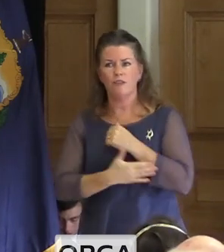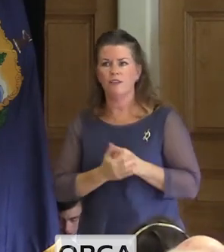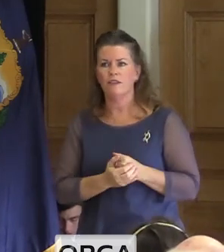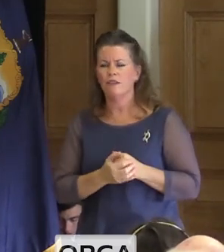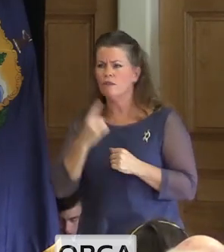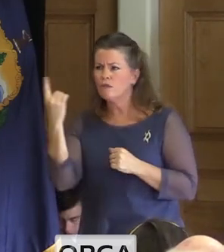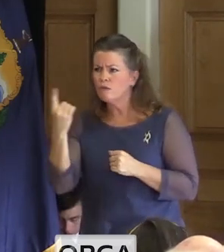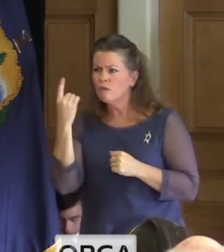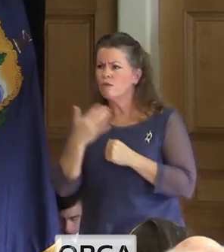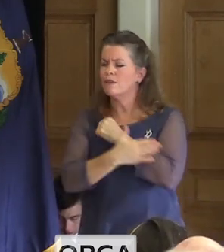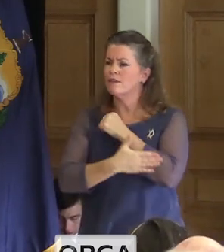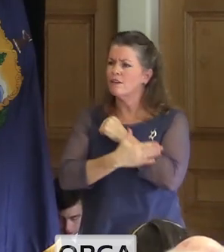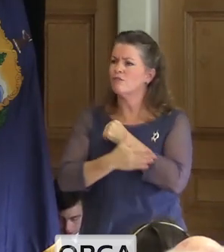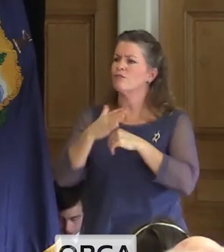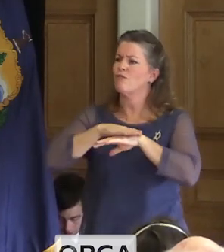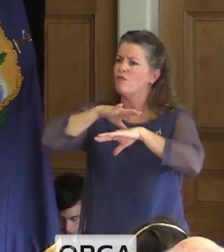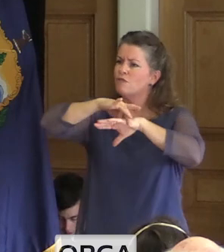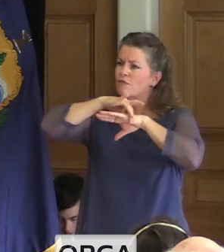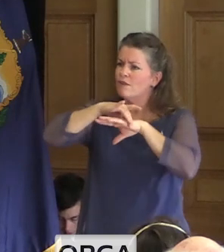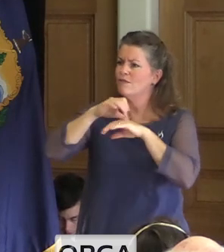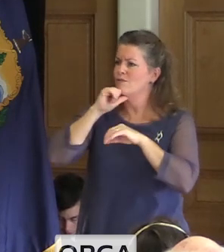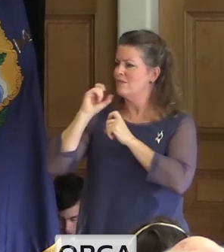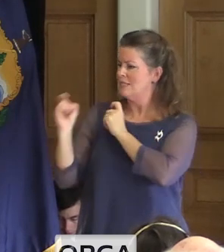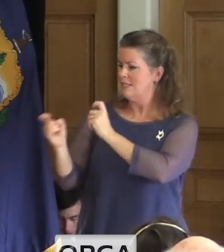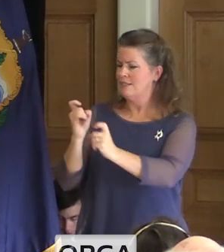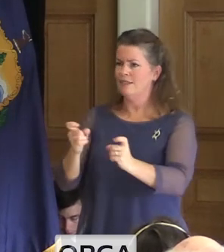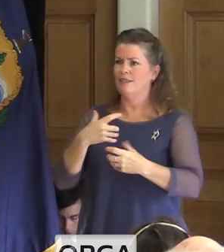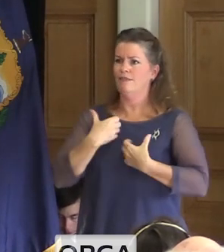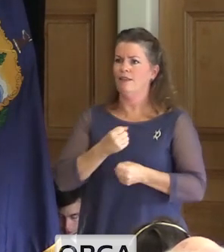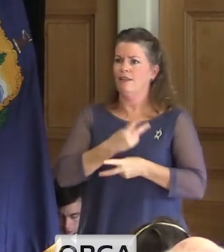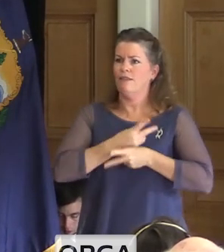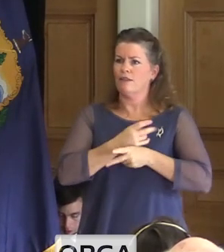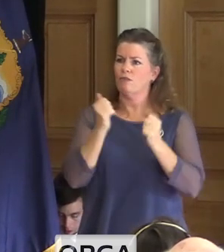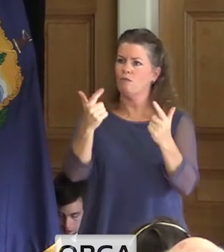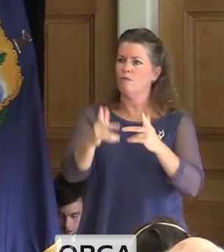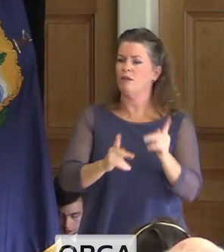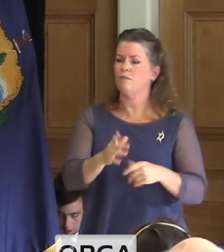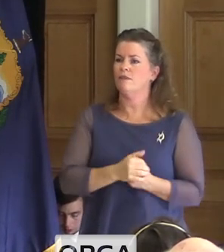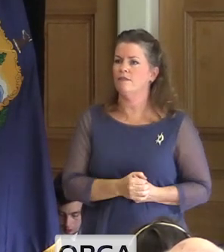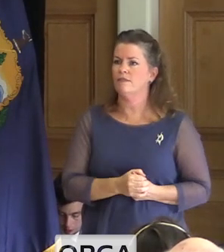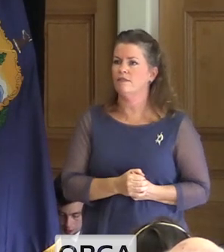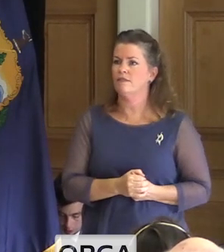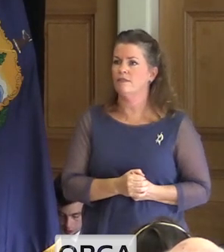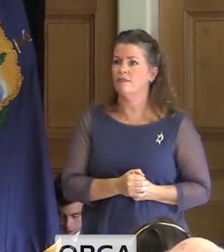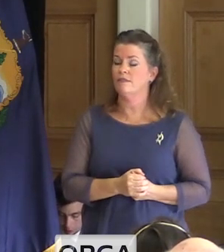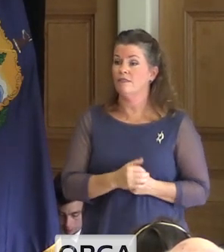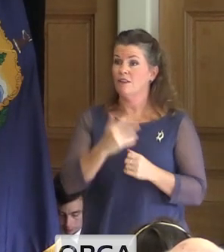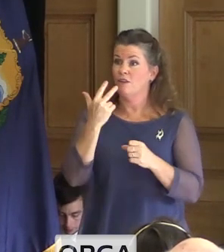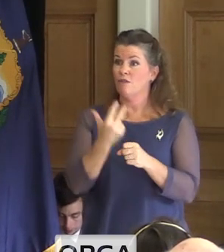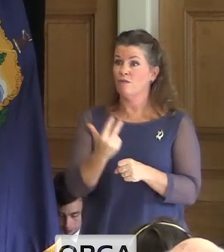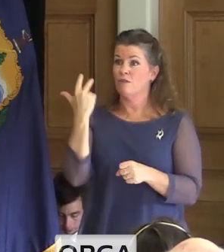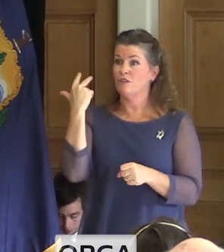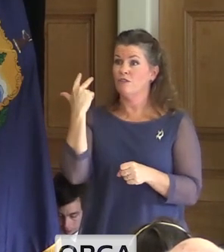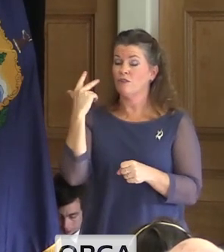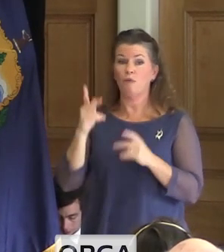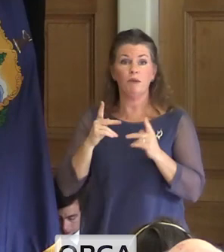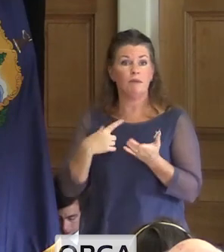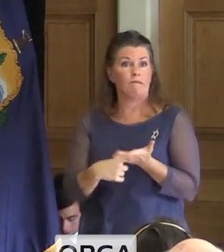that doesn't guarantee health care to all people. Well, 3 years ago, weren't a whole lot of people talking about